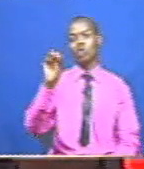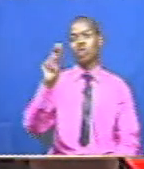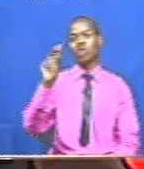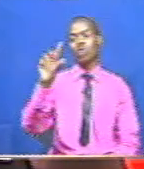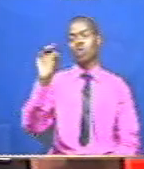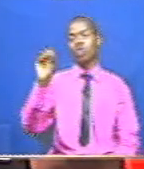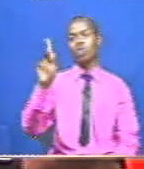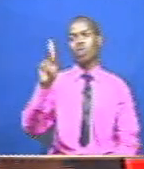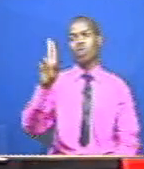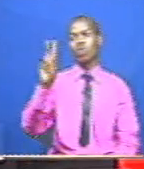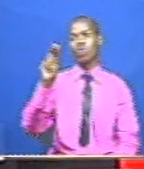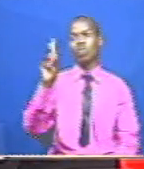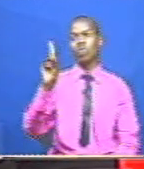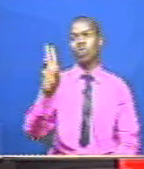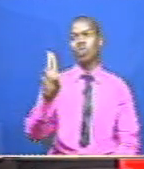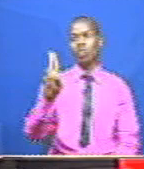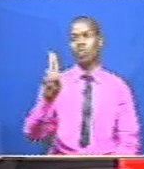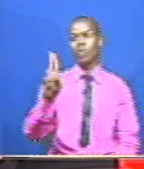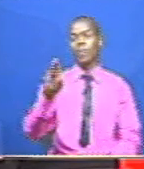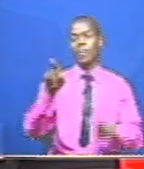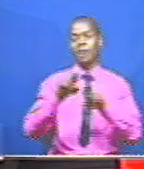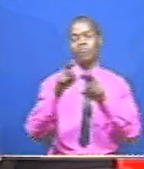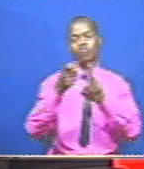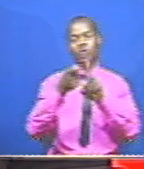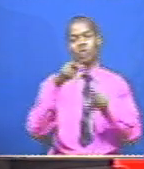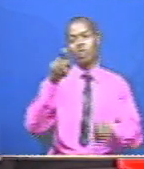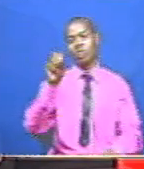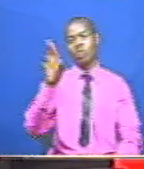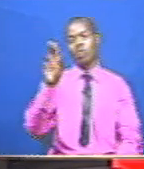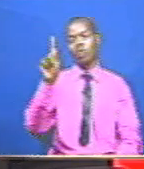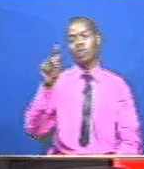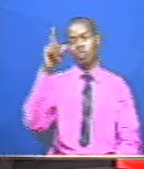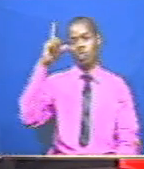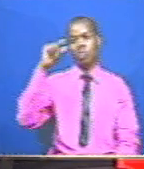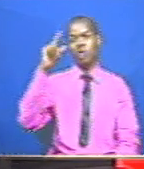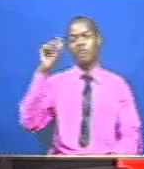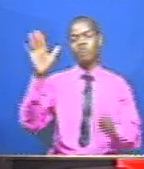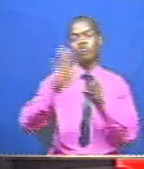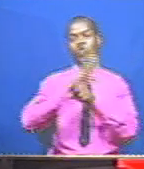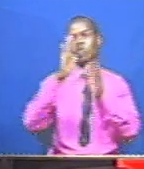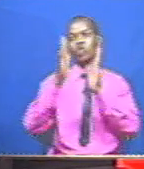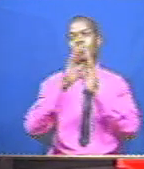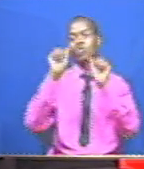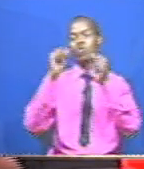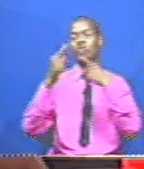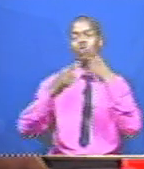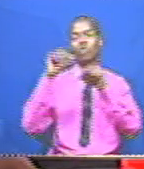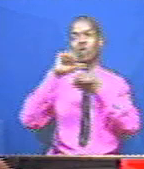zone, from the port of Mombasa, from the Galana Kulalo, which is a whole story that I will really want to talk